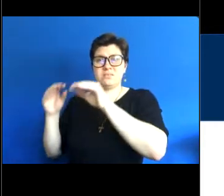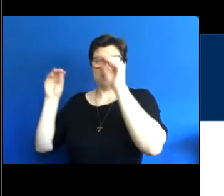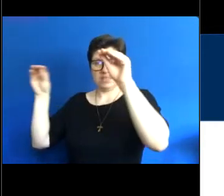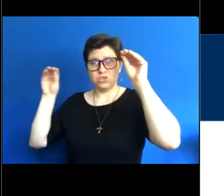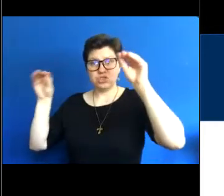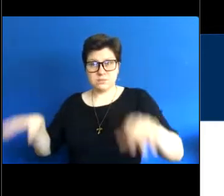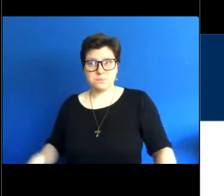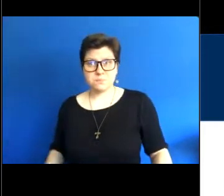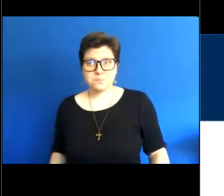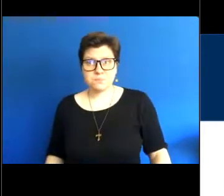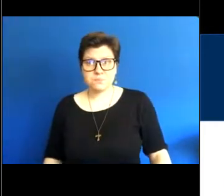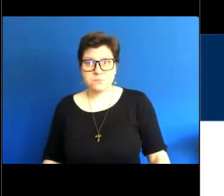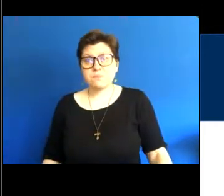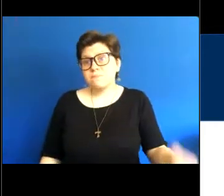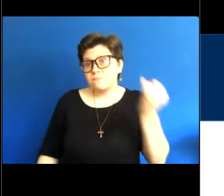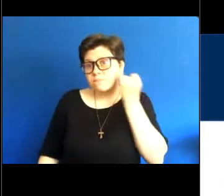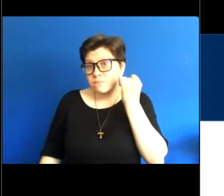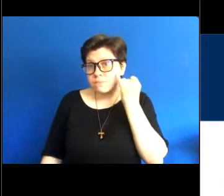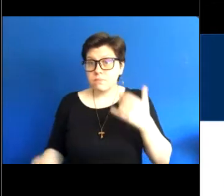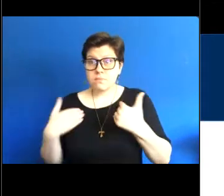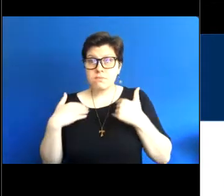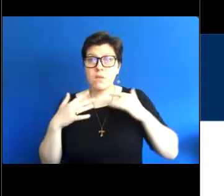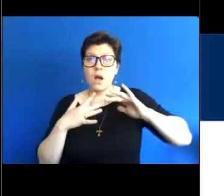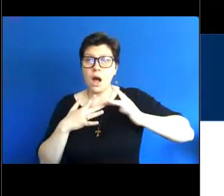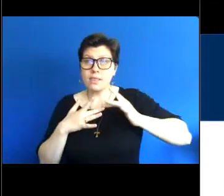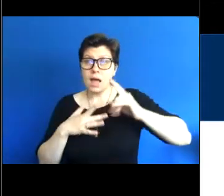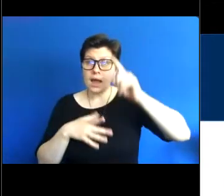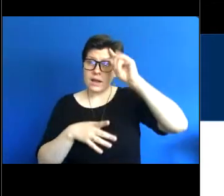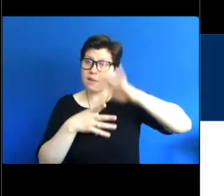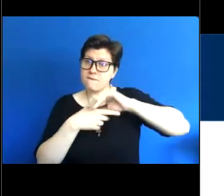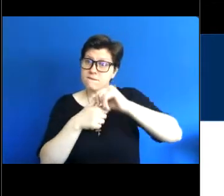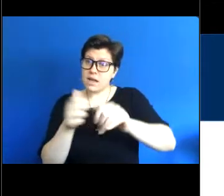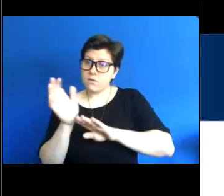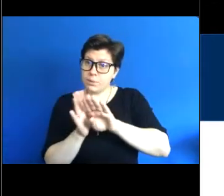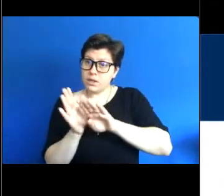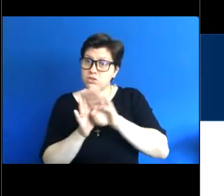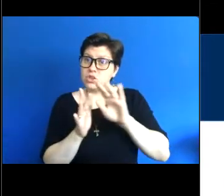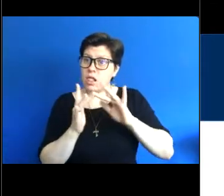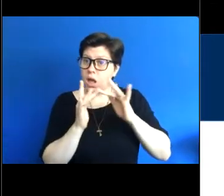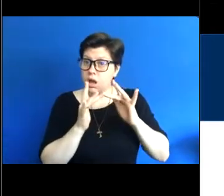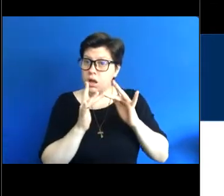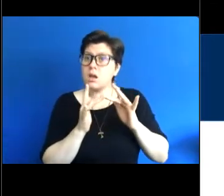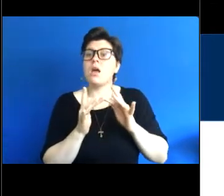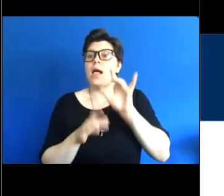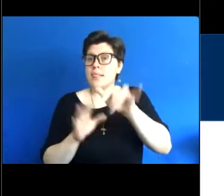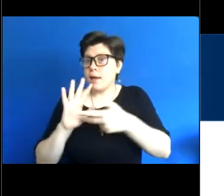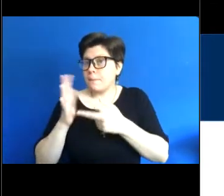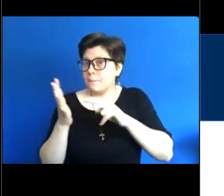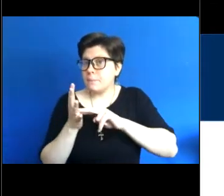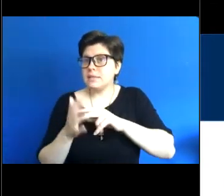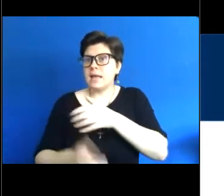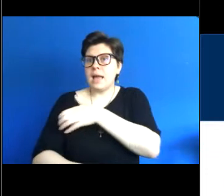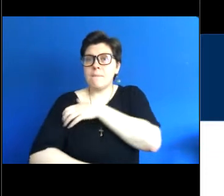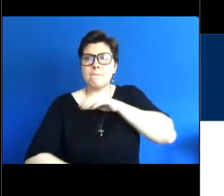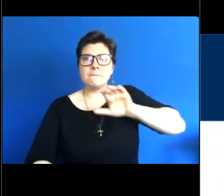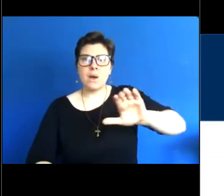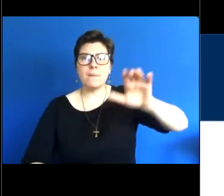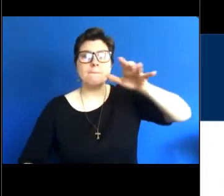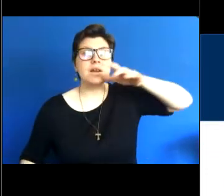portray. If we are doing online faith formation, managing the environment also means empowering our parents